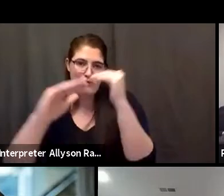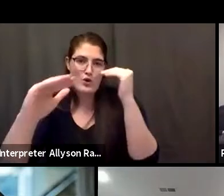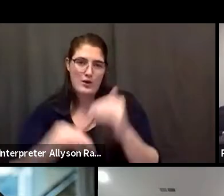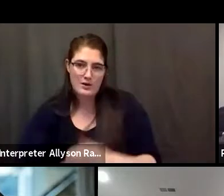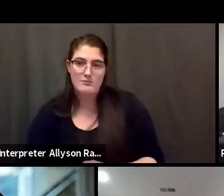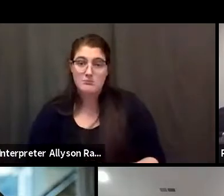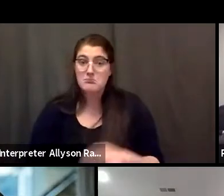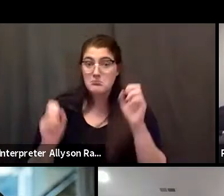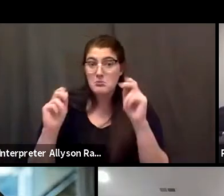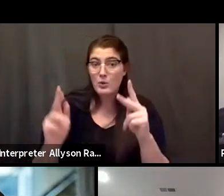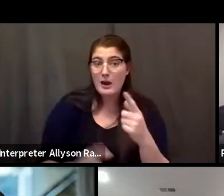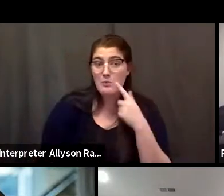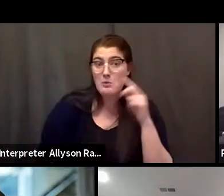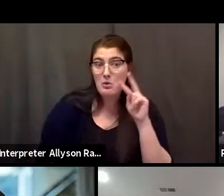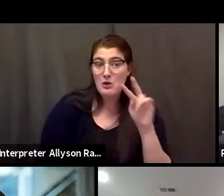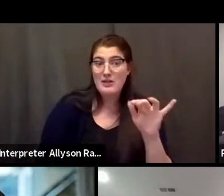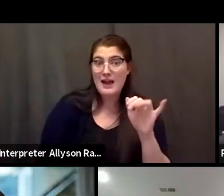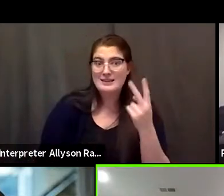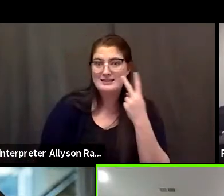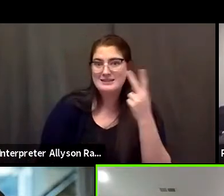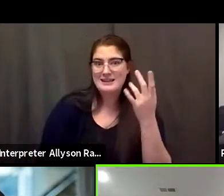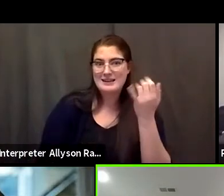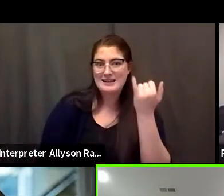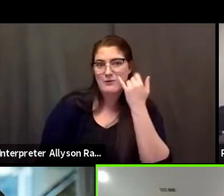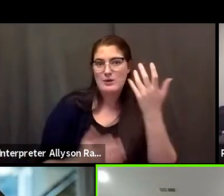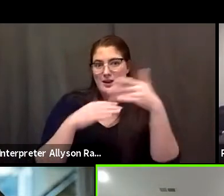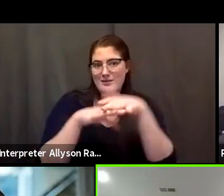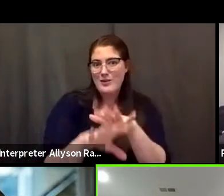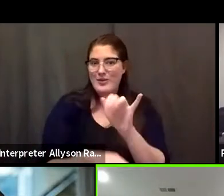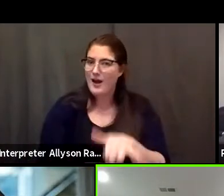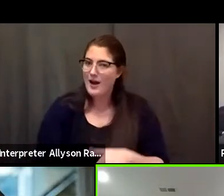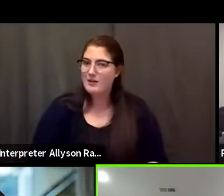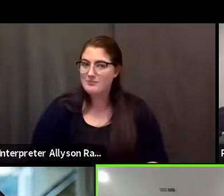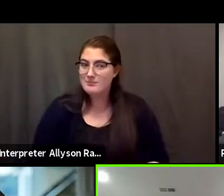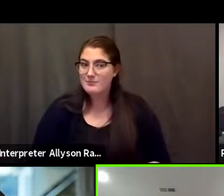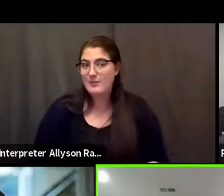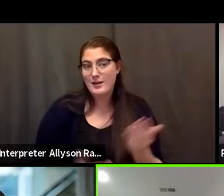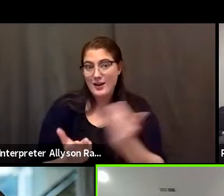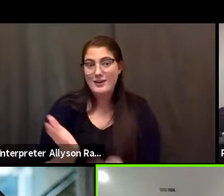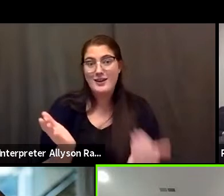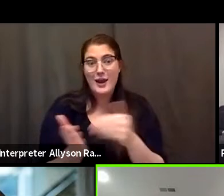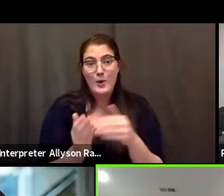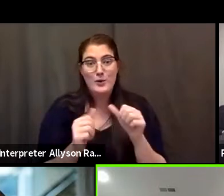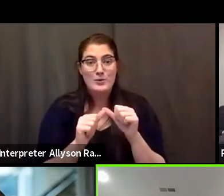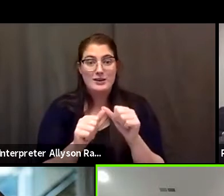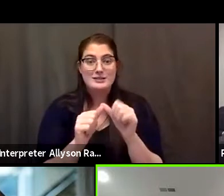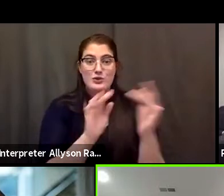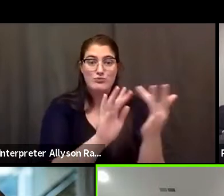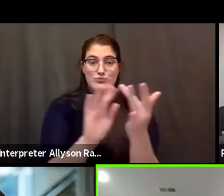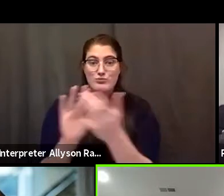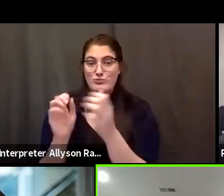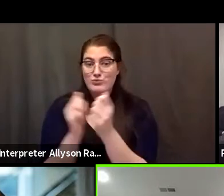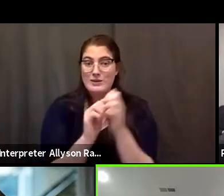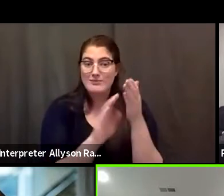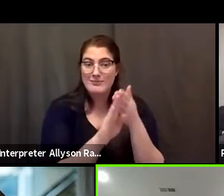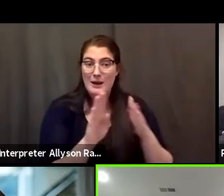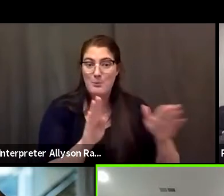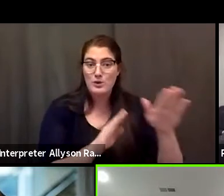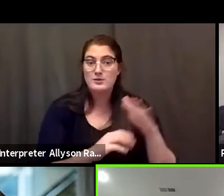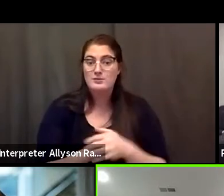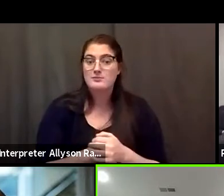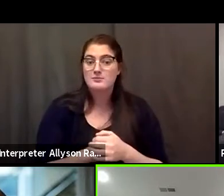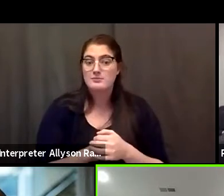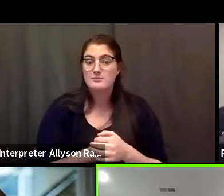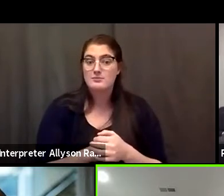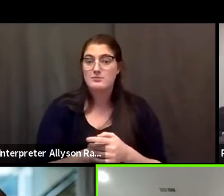Okay. All right. We'll look at that and we'll see if we can integrate that. And then again, we'll continue the outreach with the neighbors. Like I